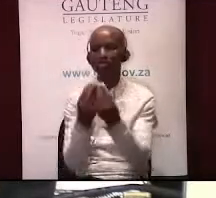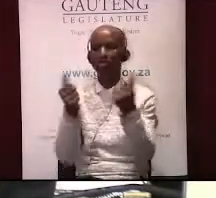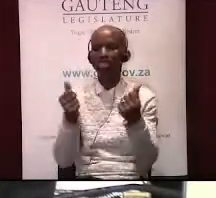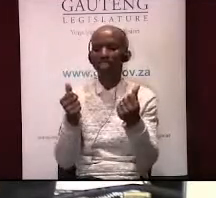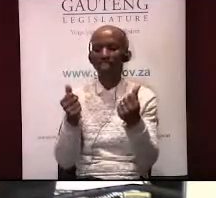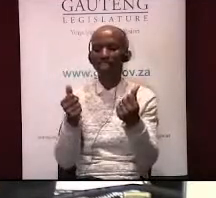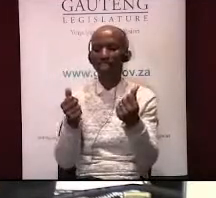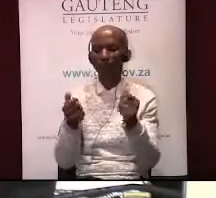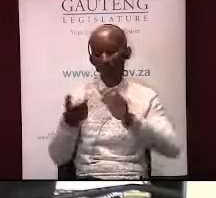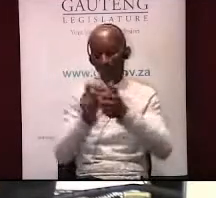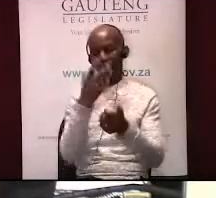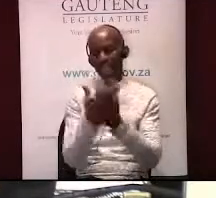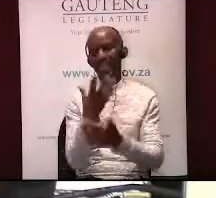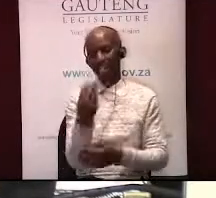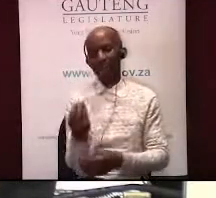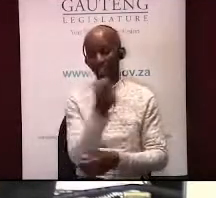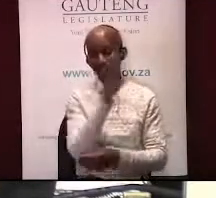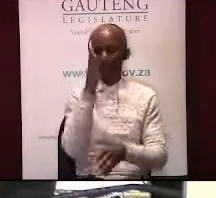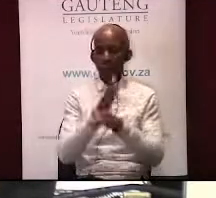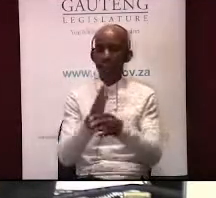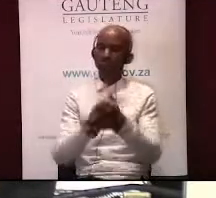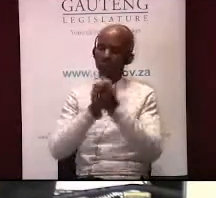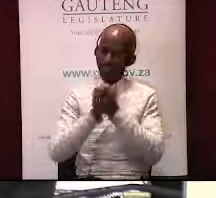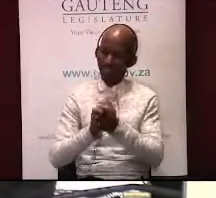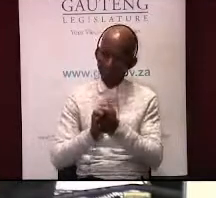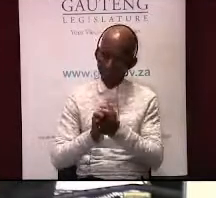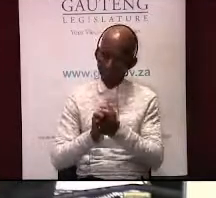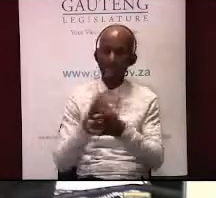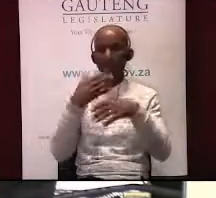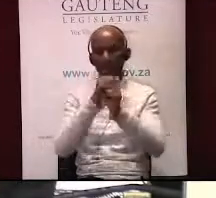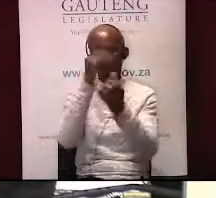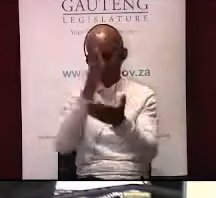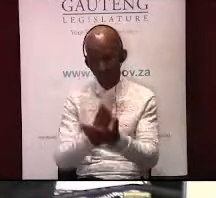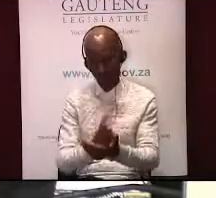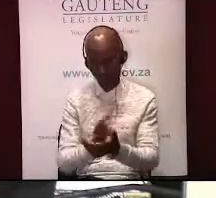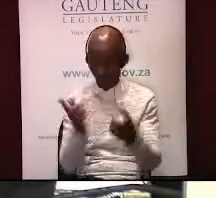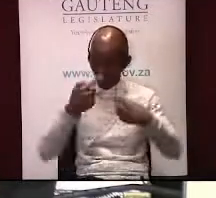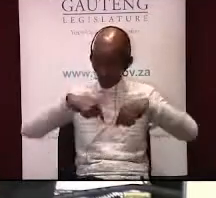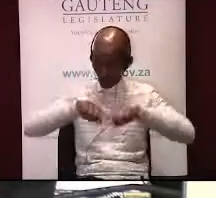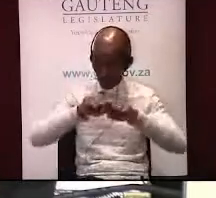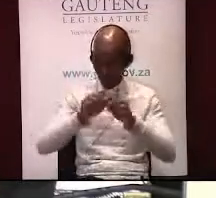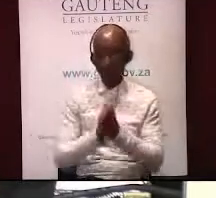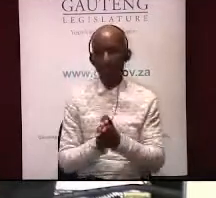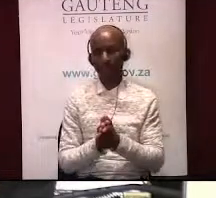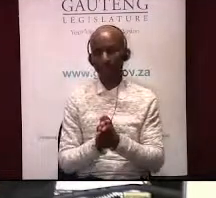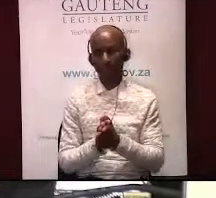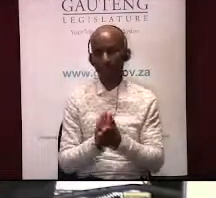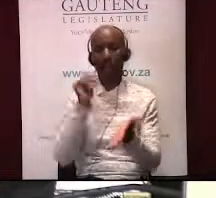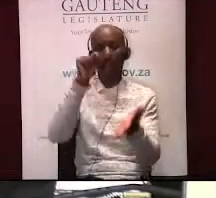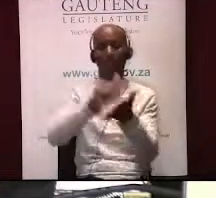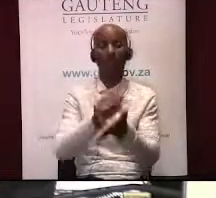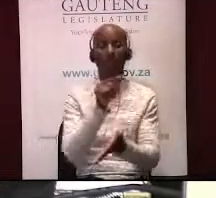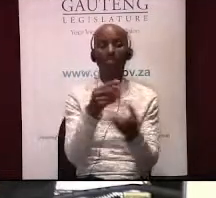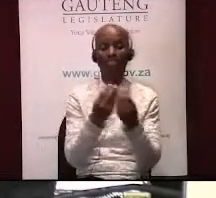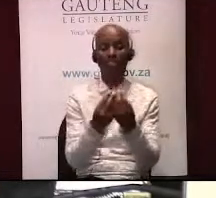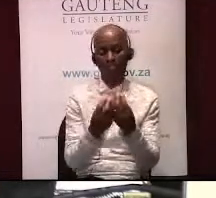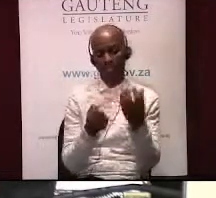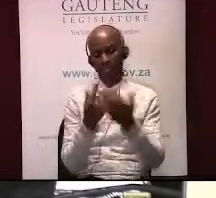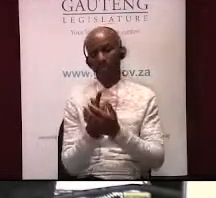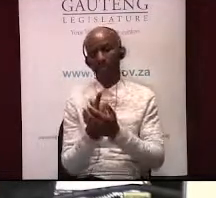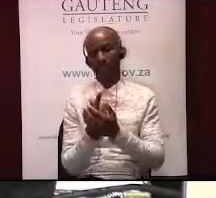be found if we work together and make sure that we eliminate these